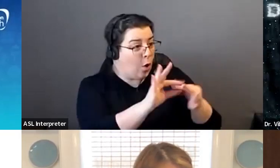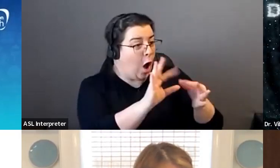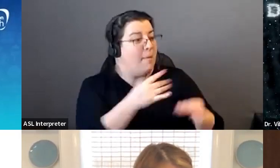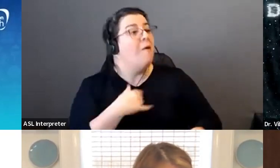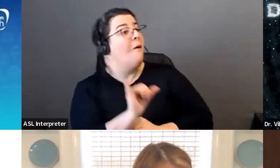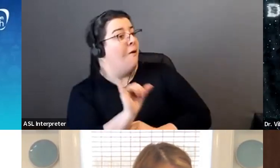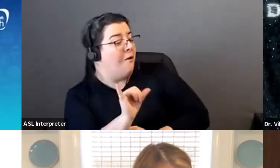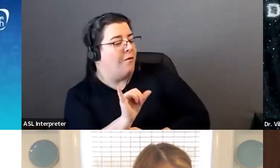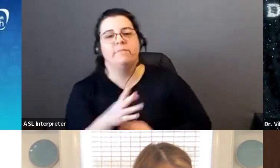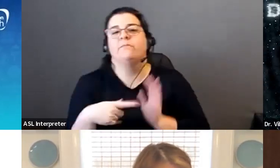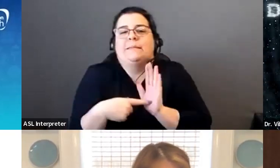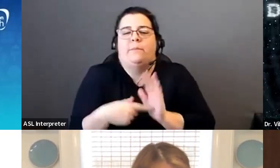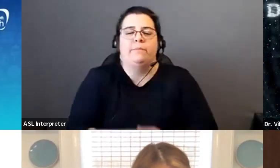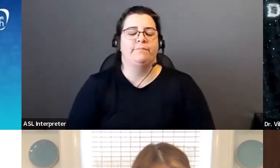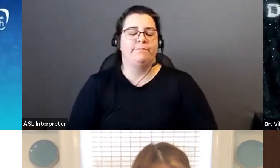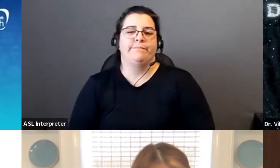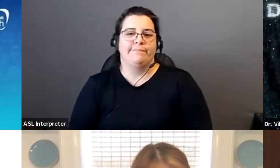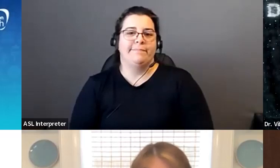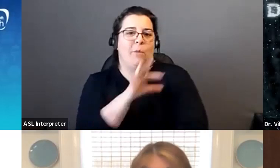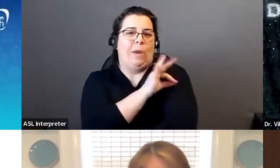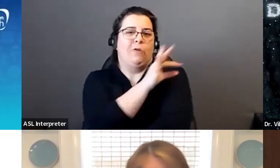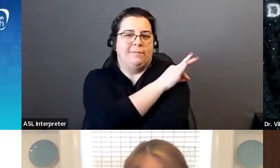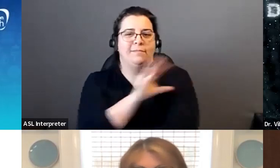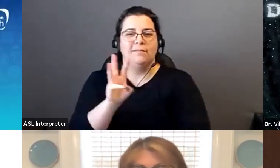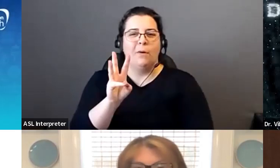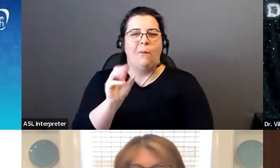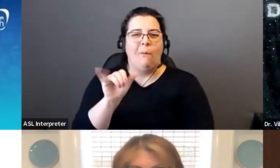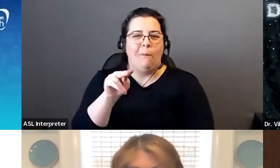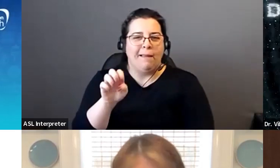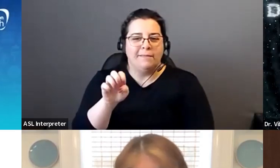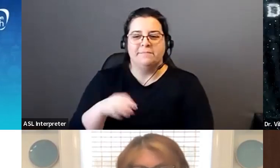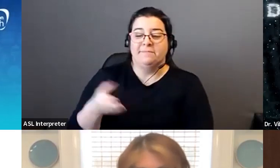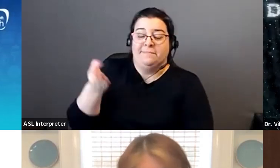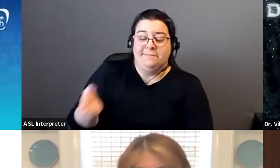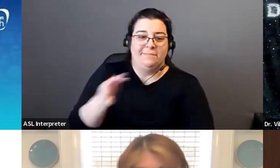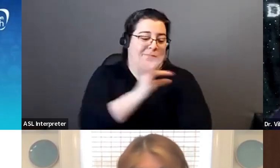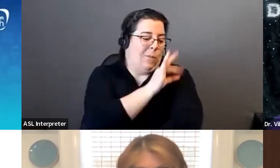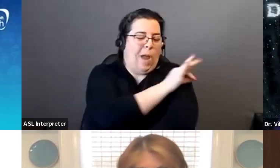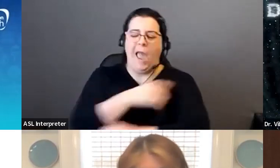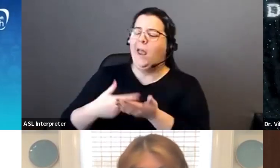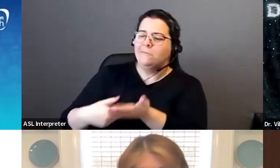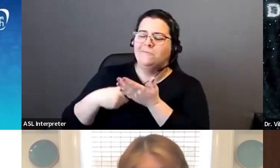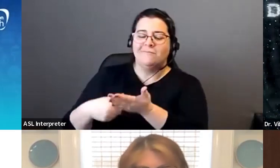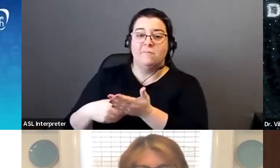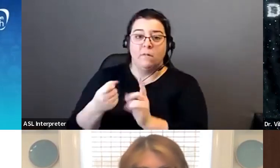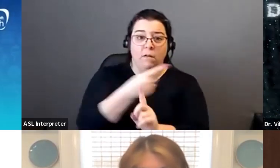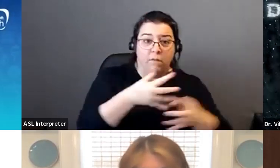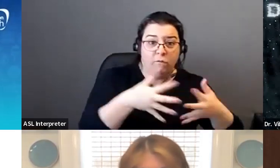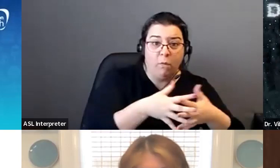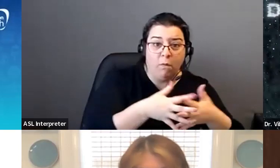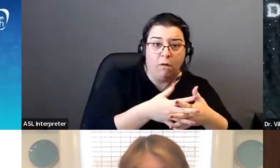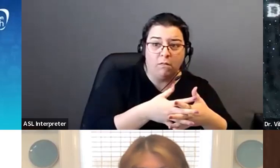Wayne Gretzky was talking to me, I wouldn't talk to him about football. He's a hockey guy. So I want to make sure I stay in line. And that's